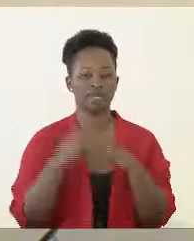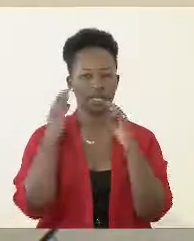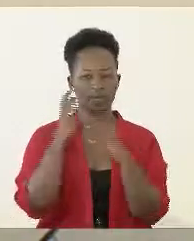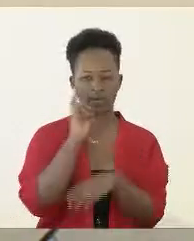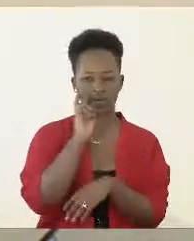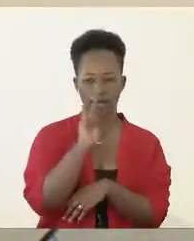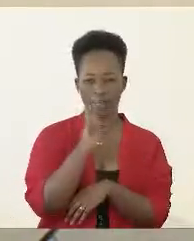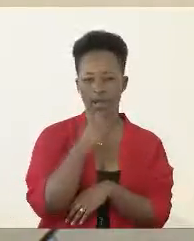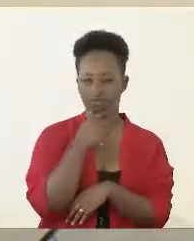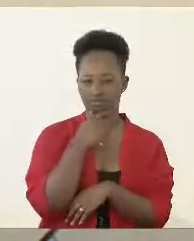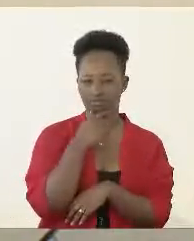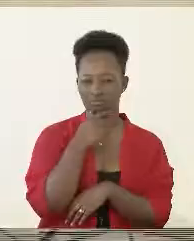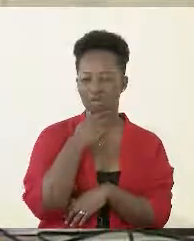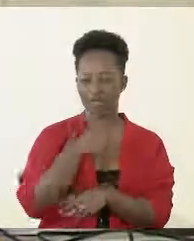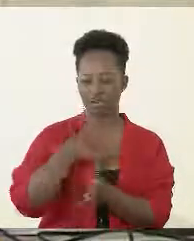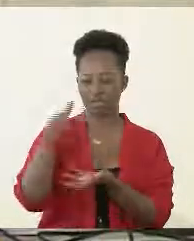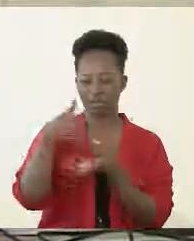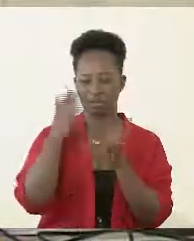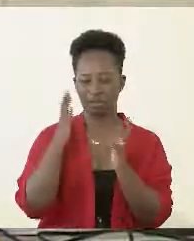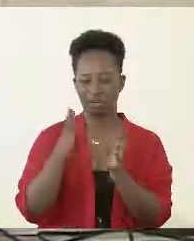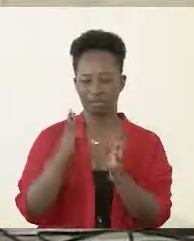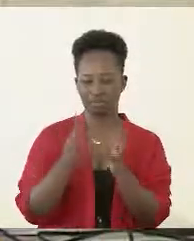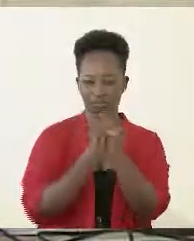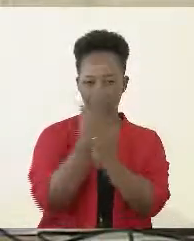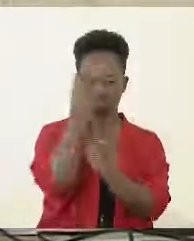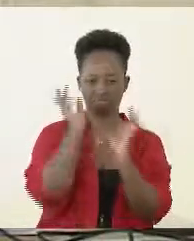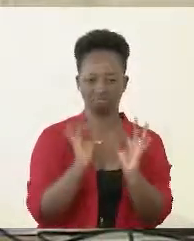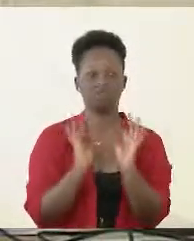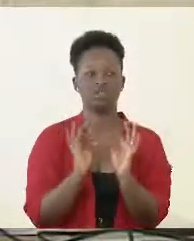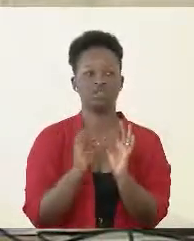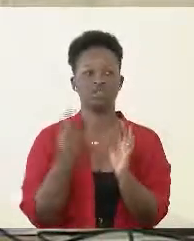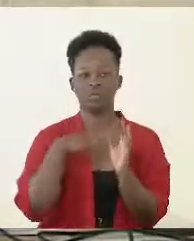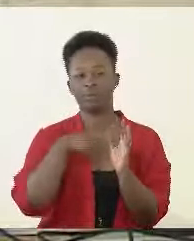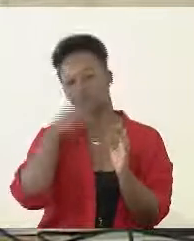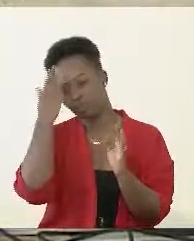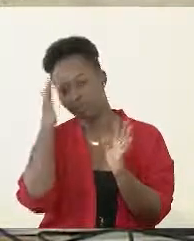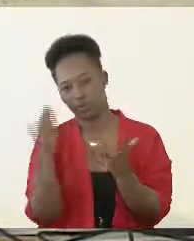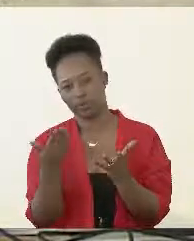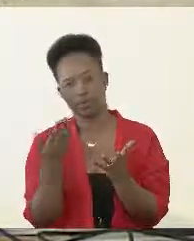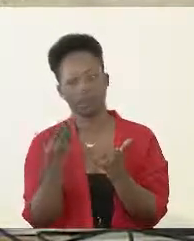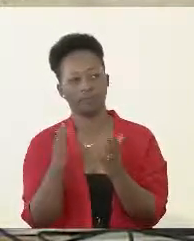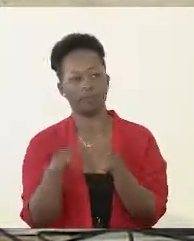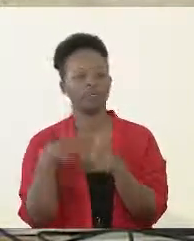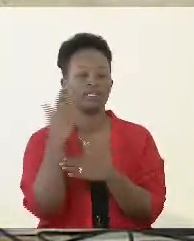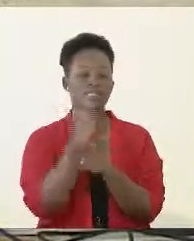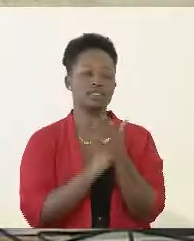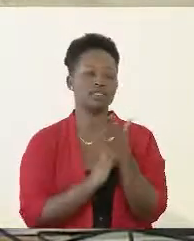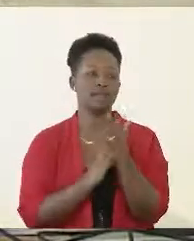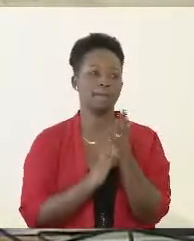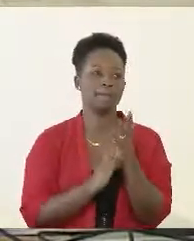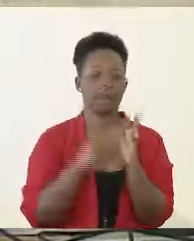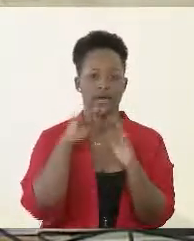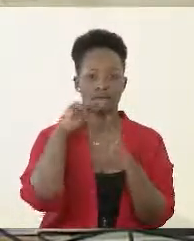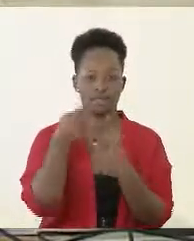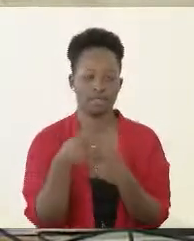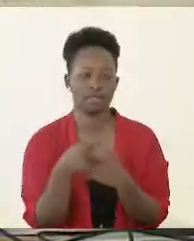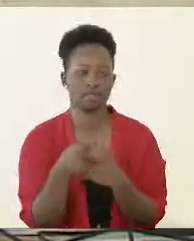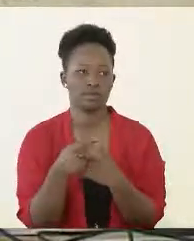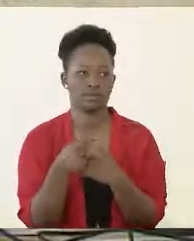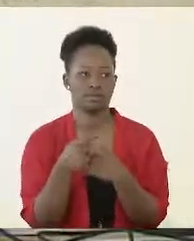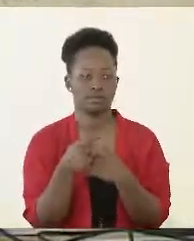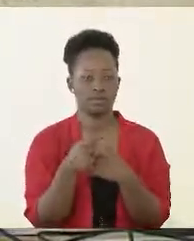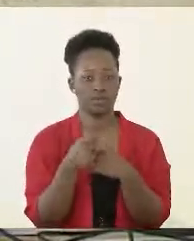my supermarket is growing. So how would you approach that question? Some of the expected answers, you would